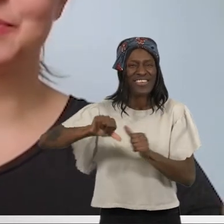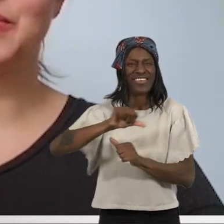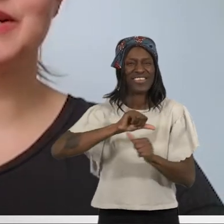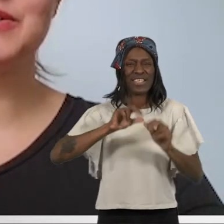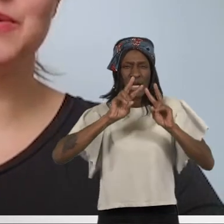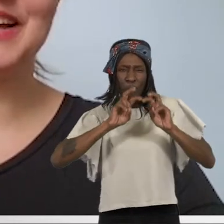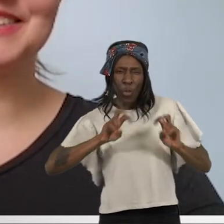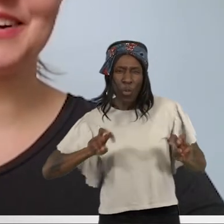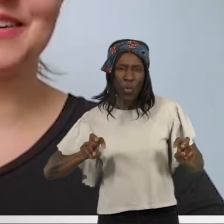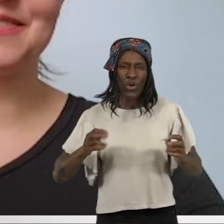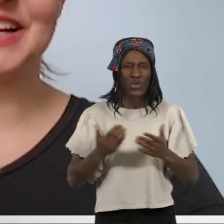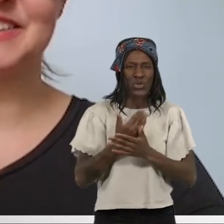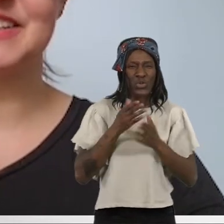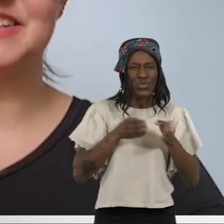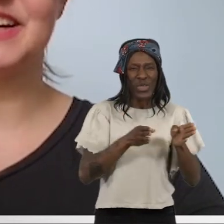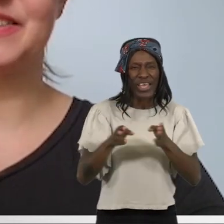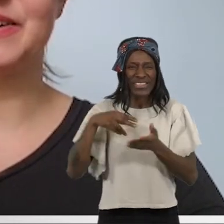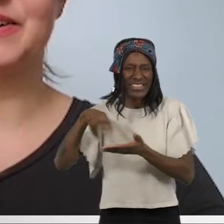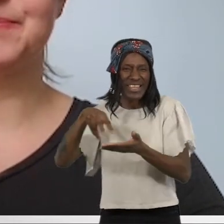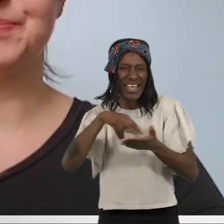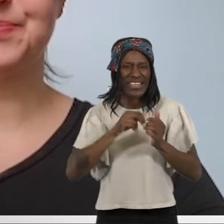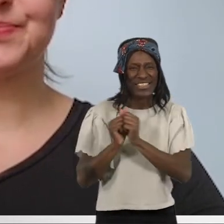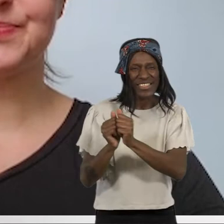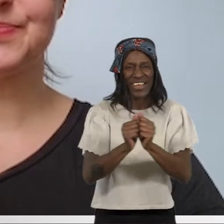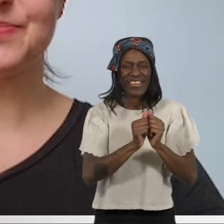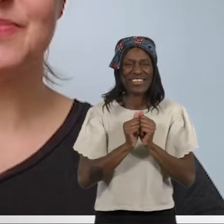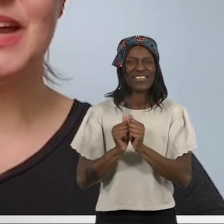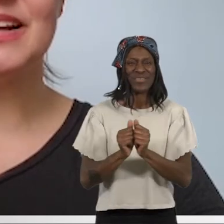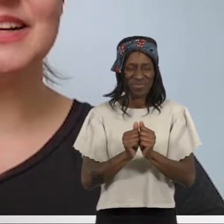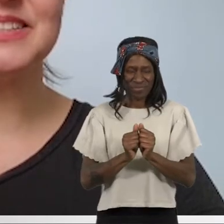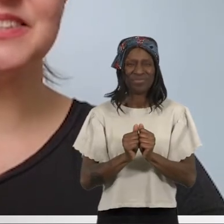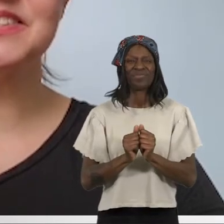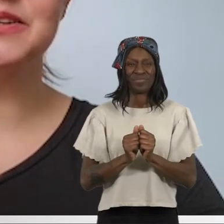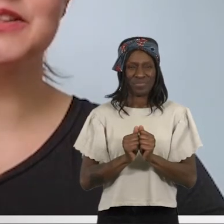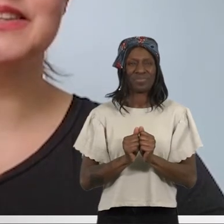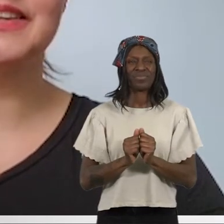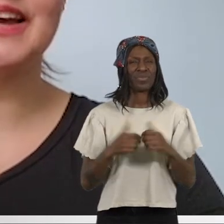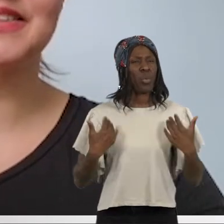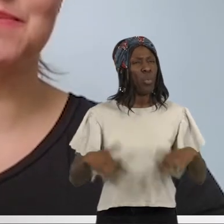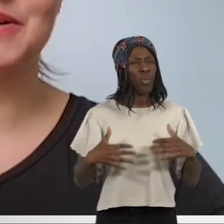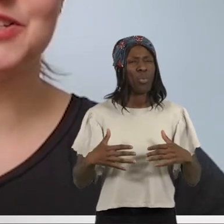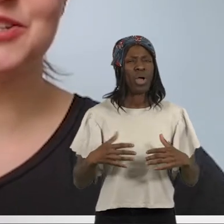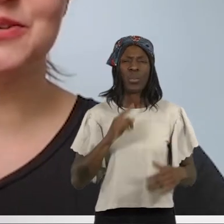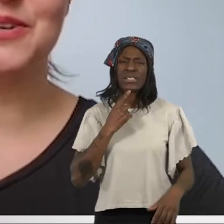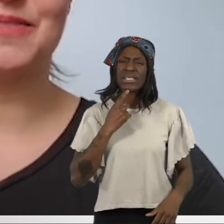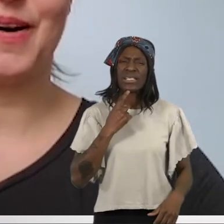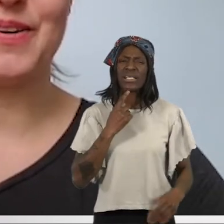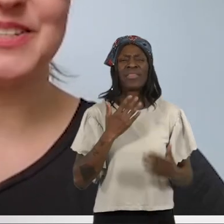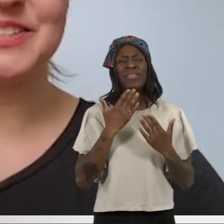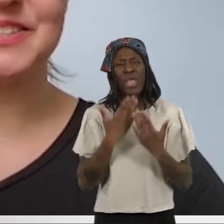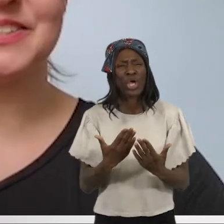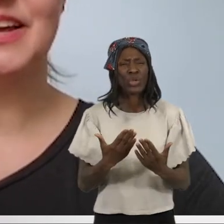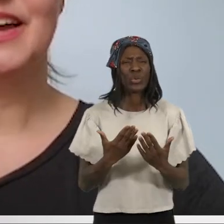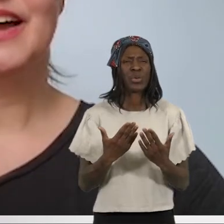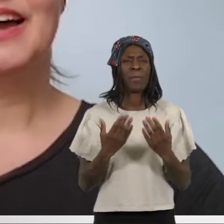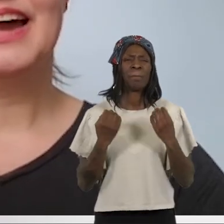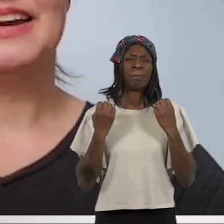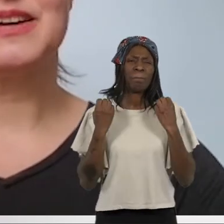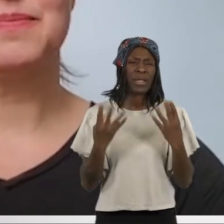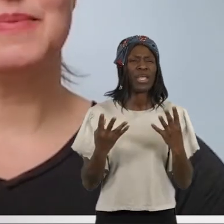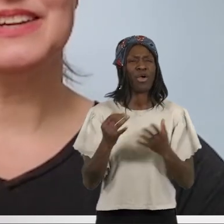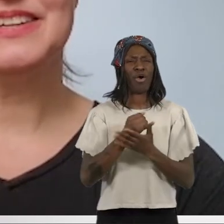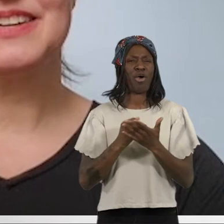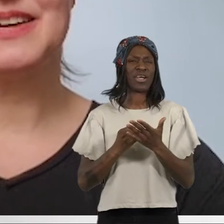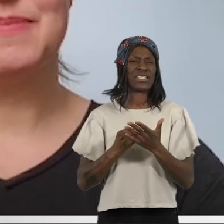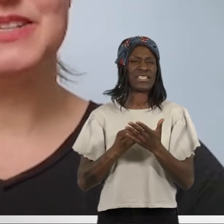and exploring new ways of dancing together. I'd like to sincerely thank the multitude of artists